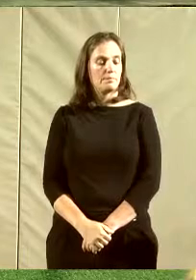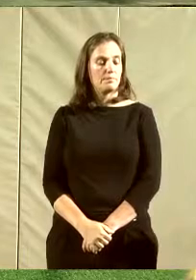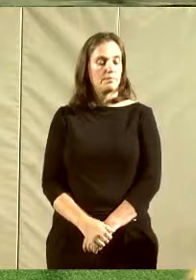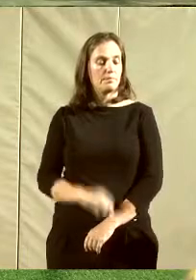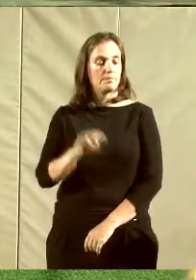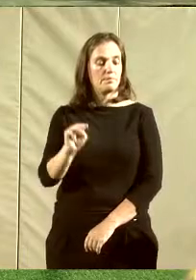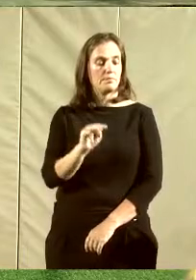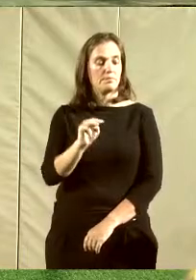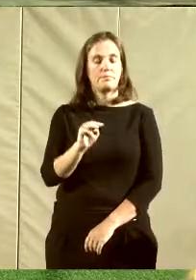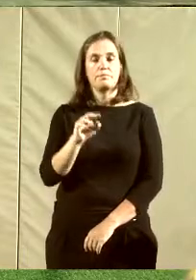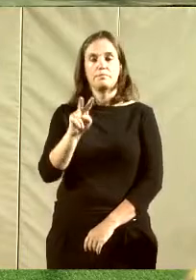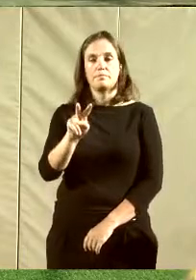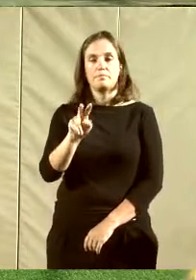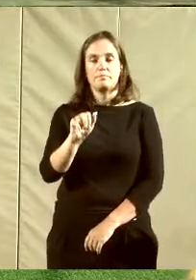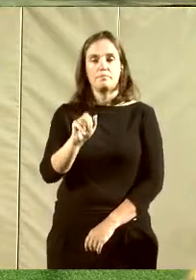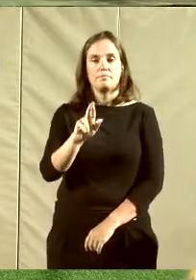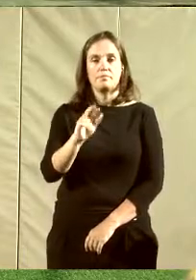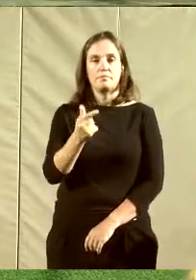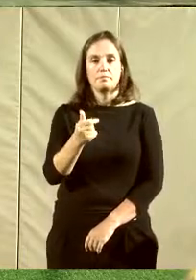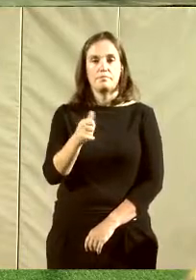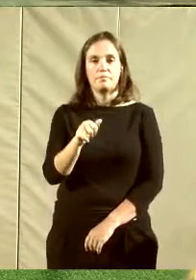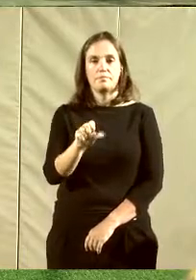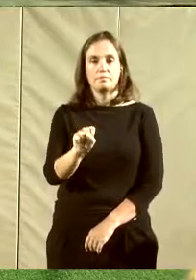Michael Fernando Vargas.